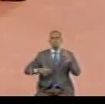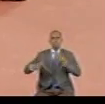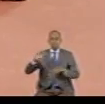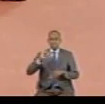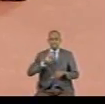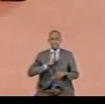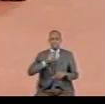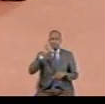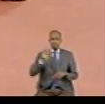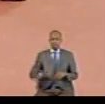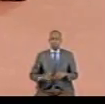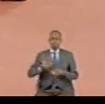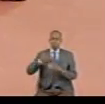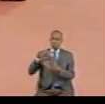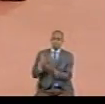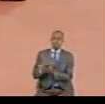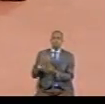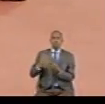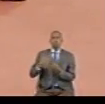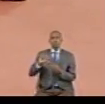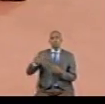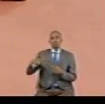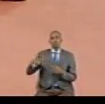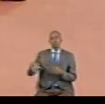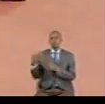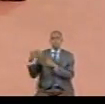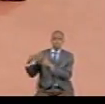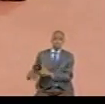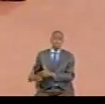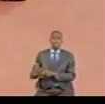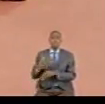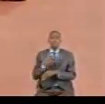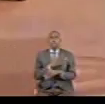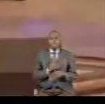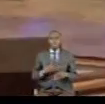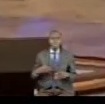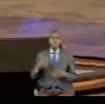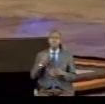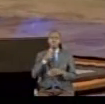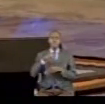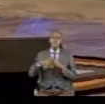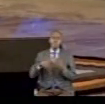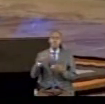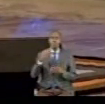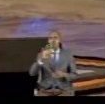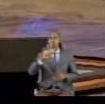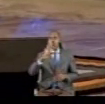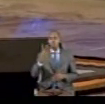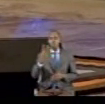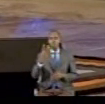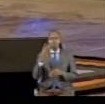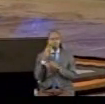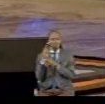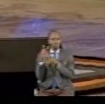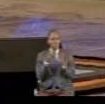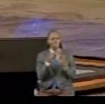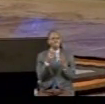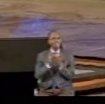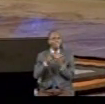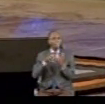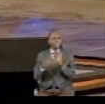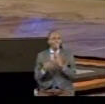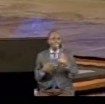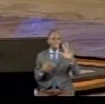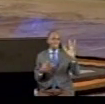side. And about the fourth watch of the night, that's between 3